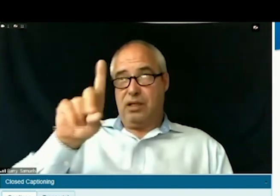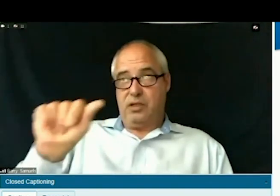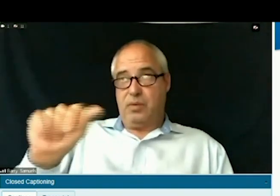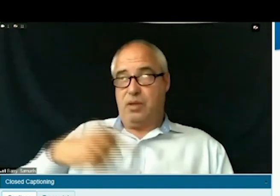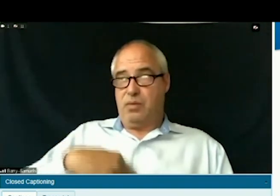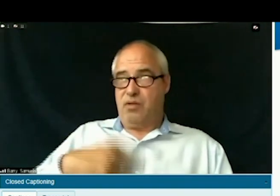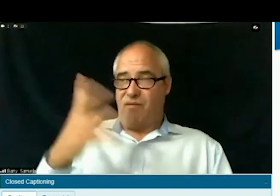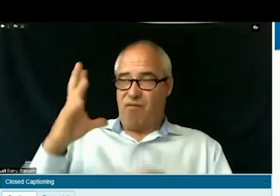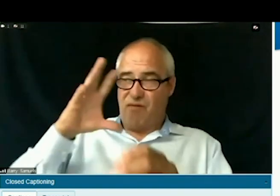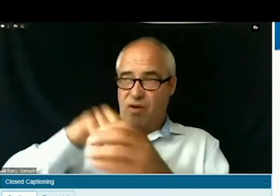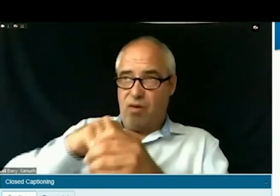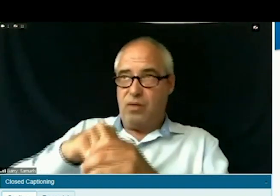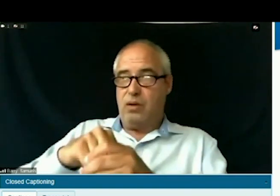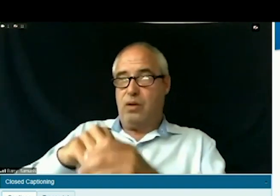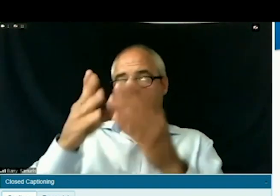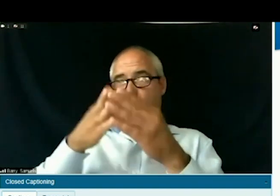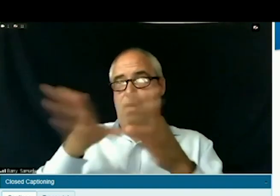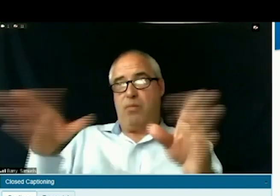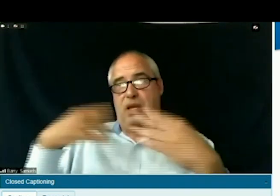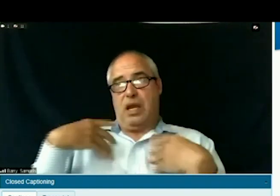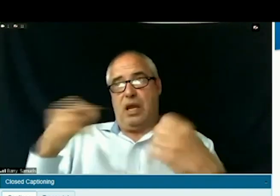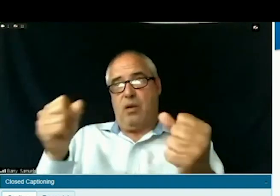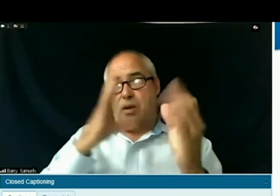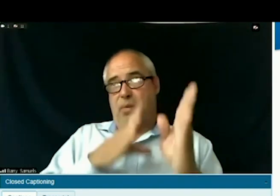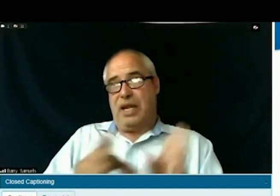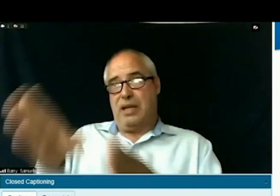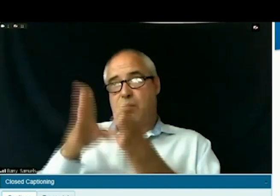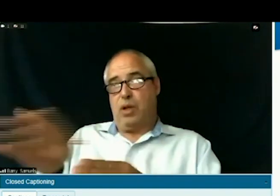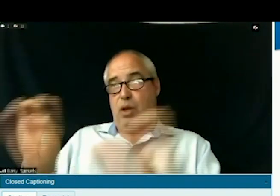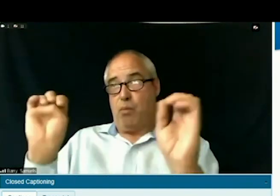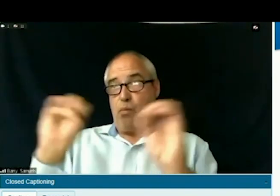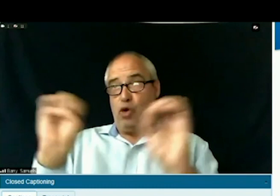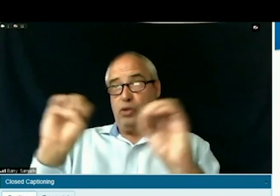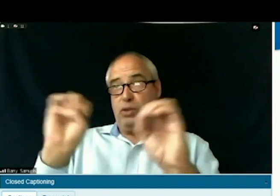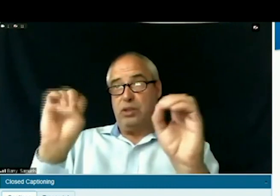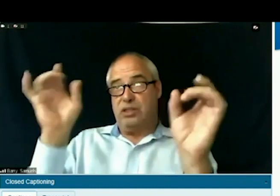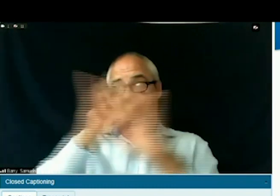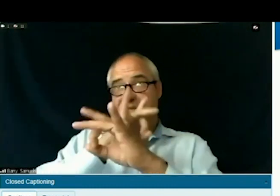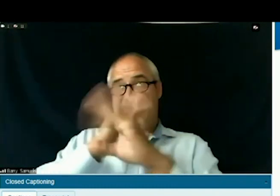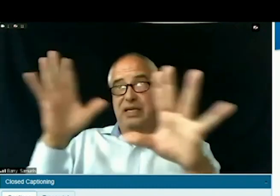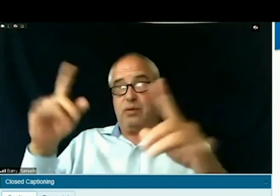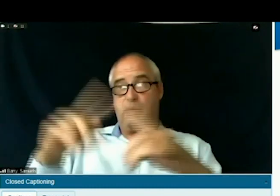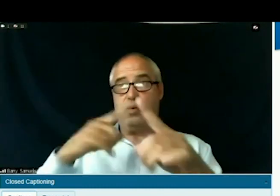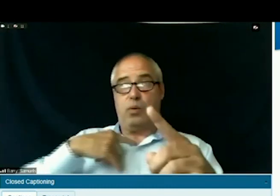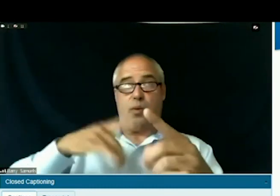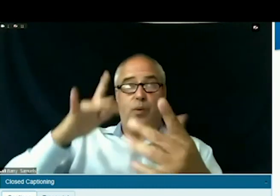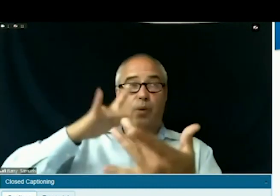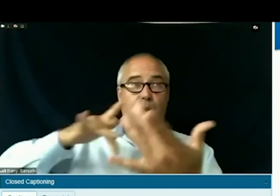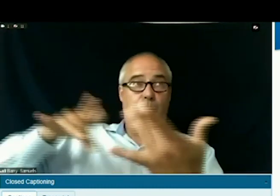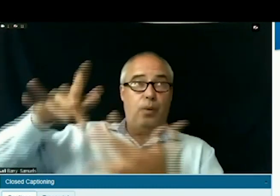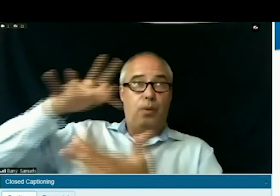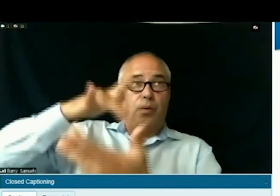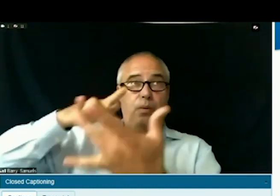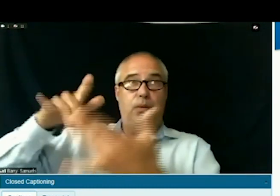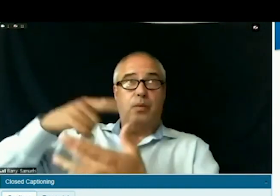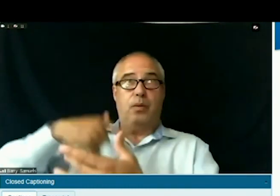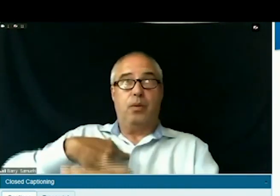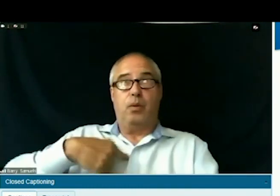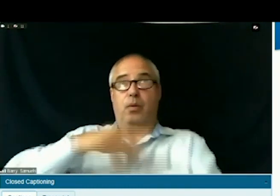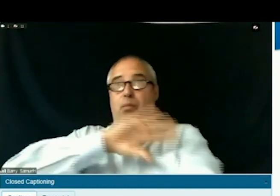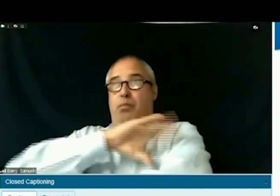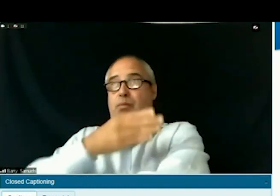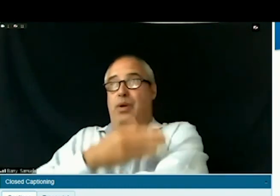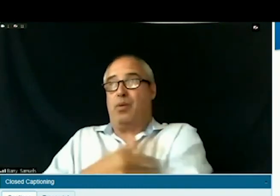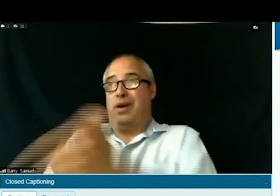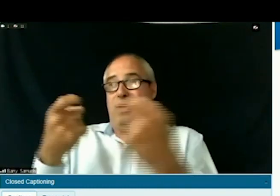table when we're talking about public health planning. This is emergencies and disasters, whether they be, tornadoes or, power grid